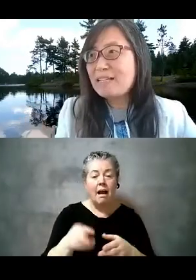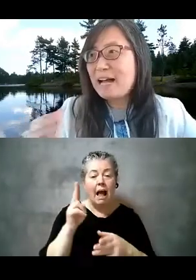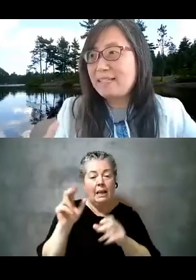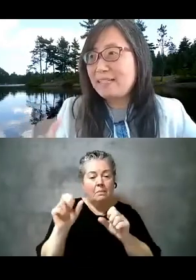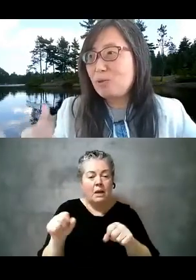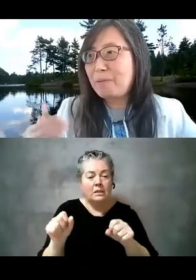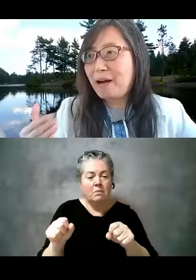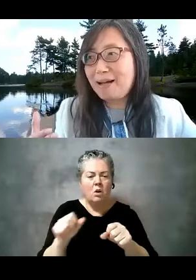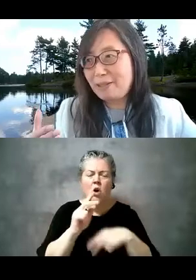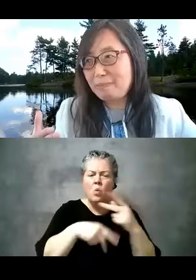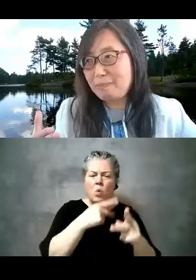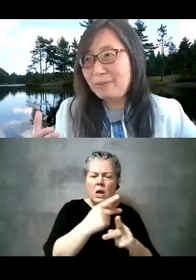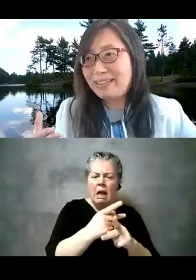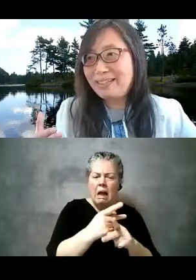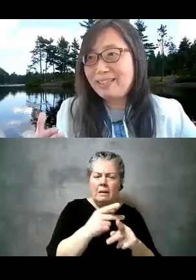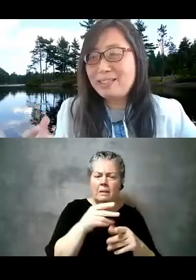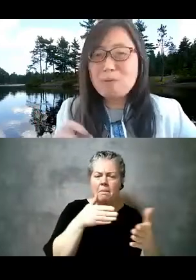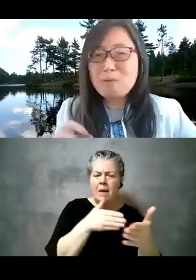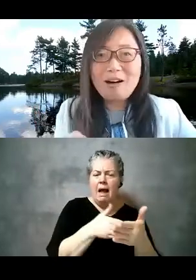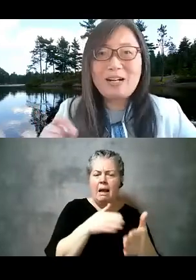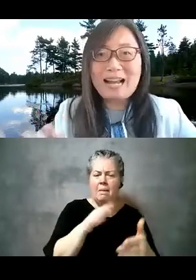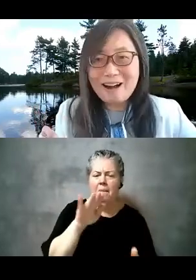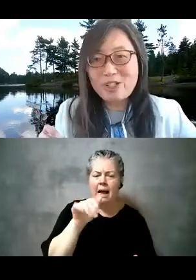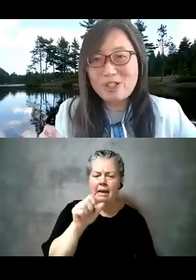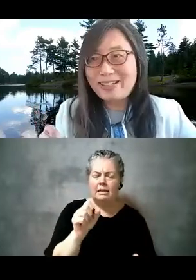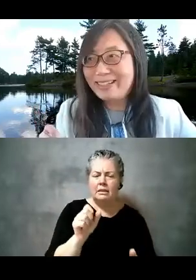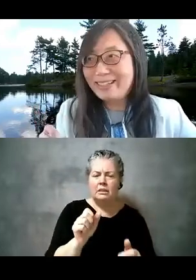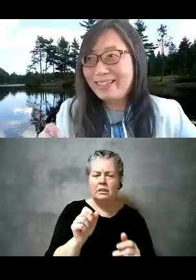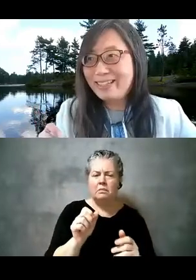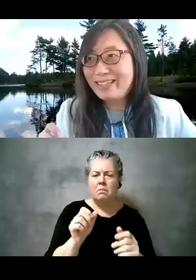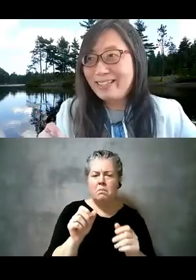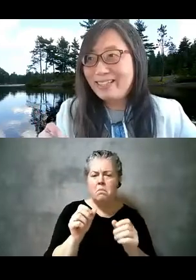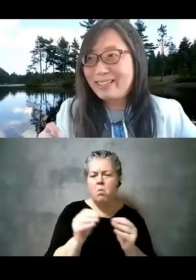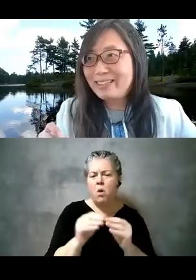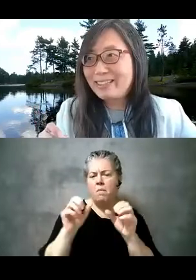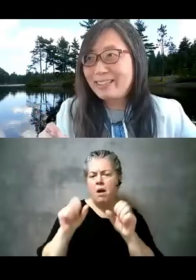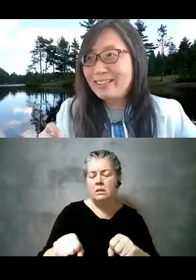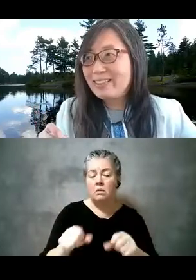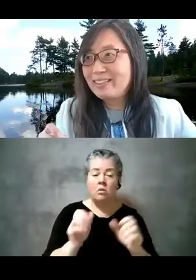What kind of bias is more plausible, small or large?